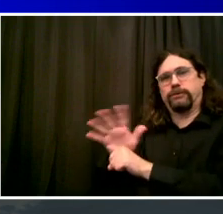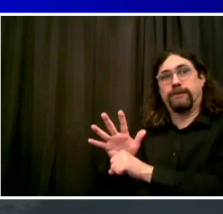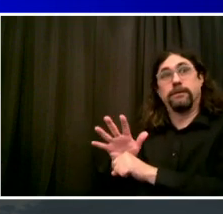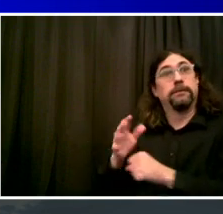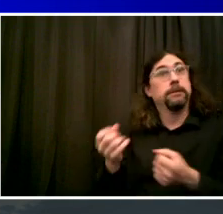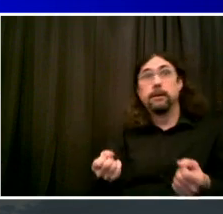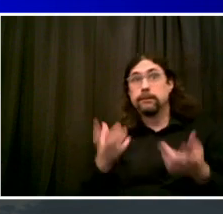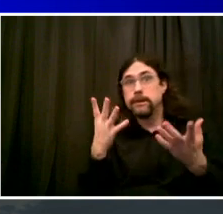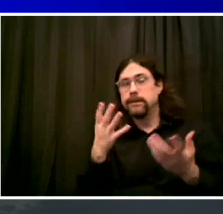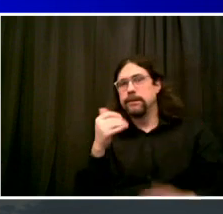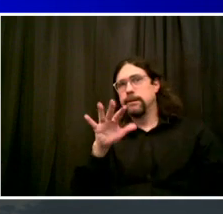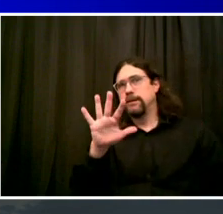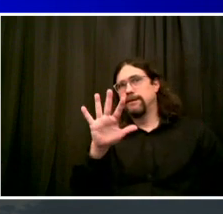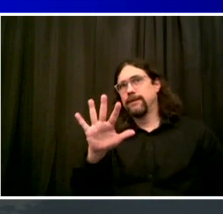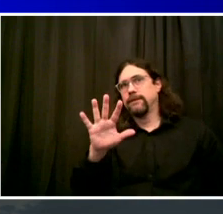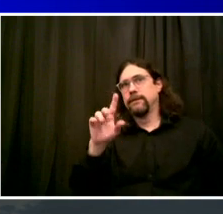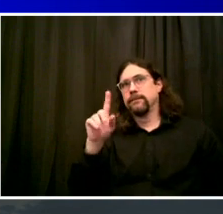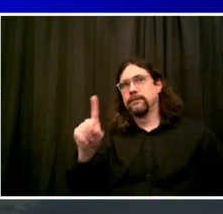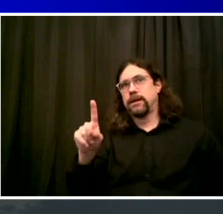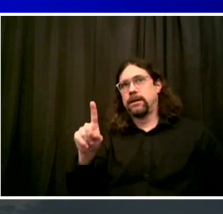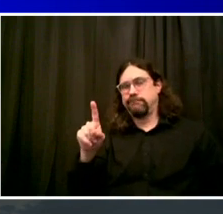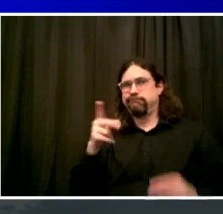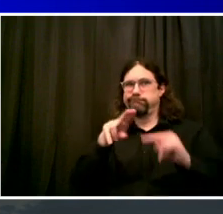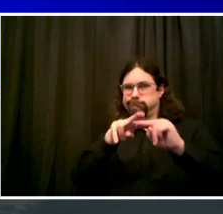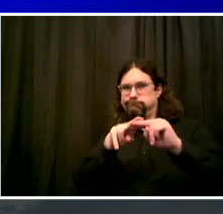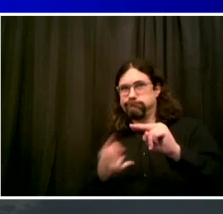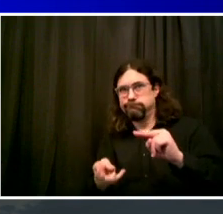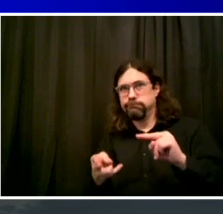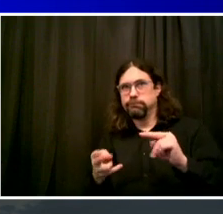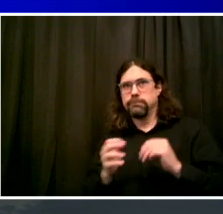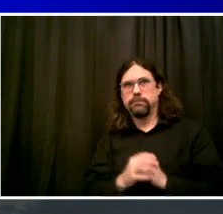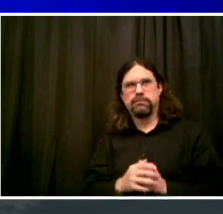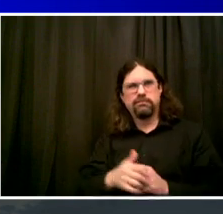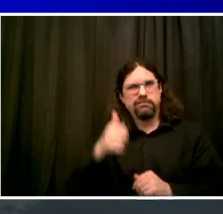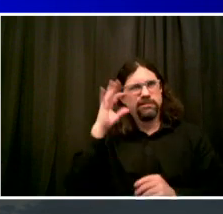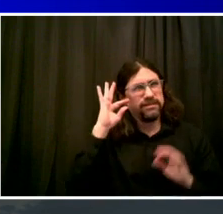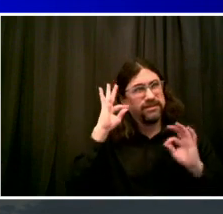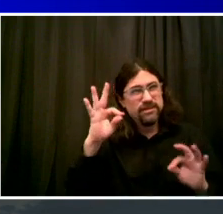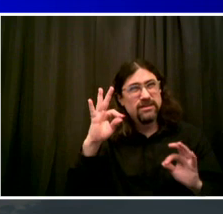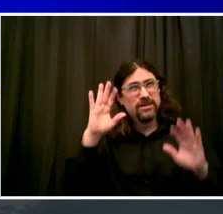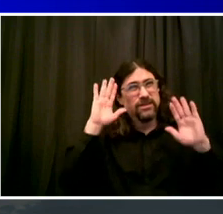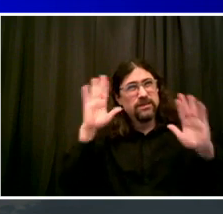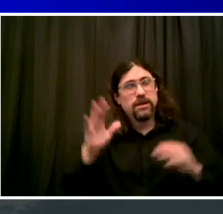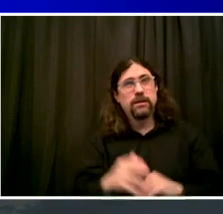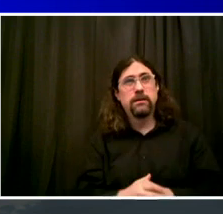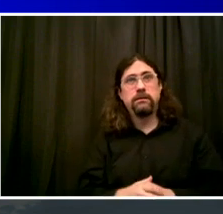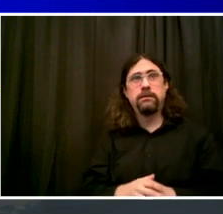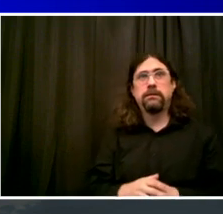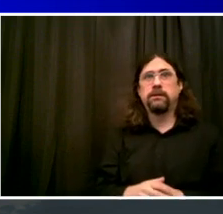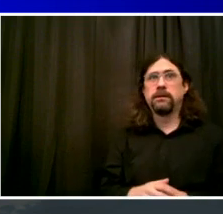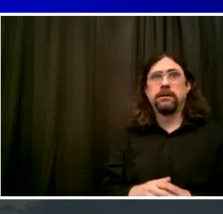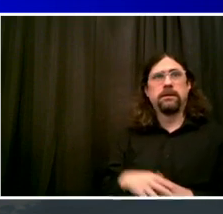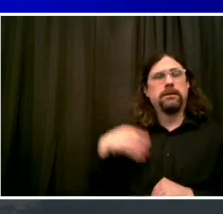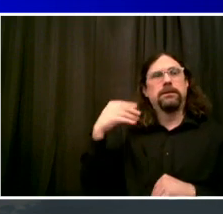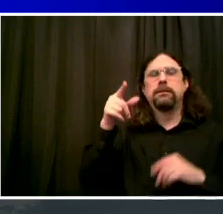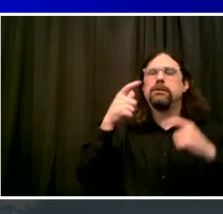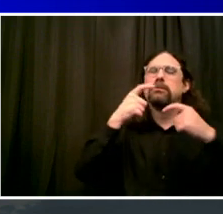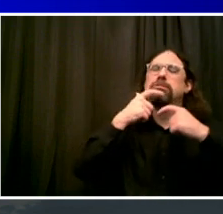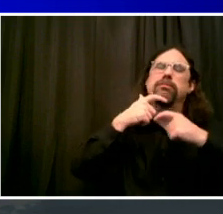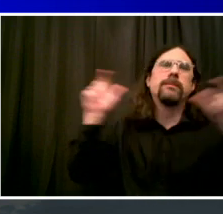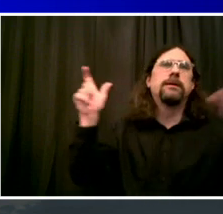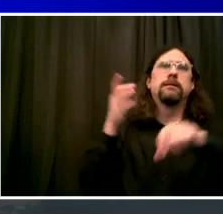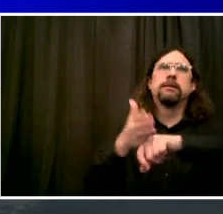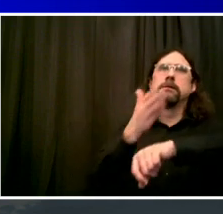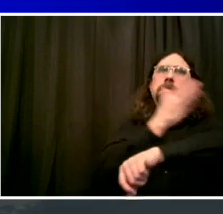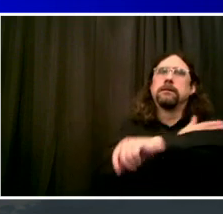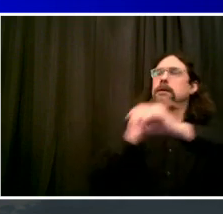Look, let's keep celebrating not just the trend lines here, but the sheer numbers when they're this good. That is something really to be